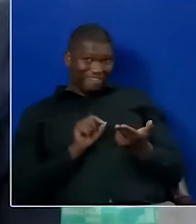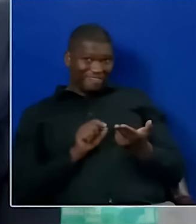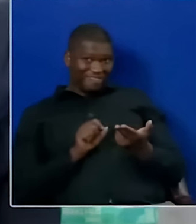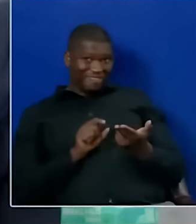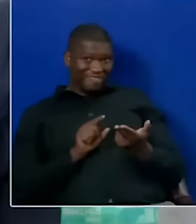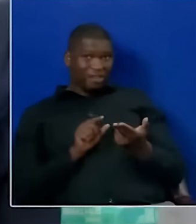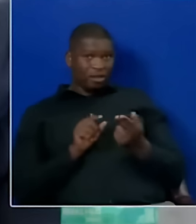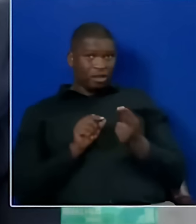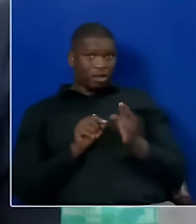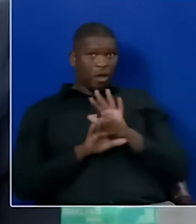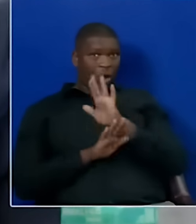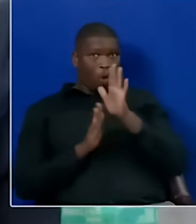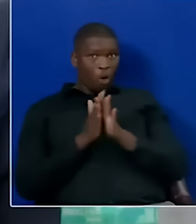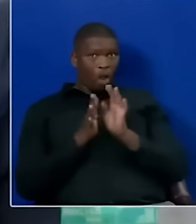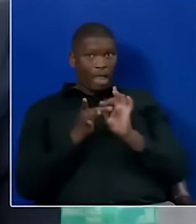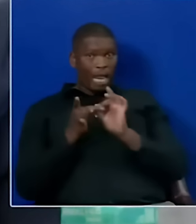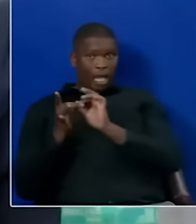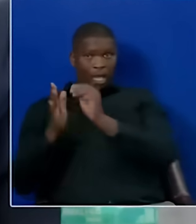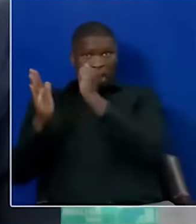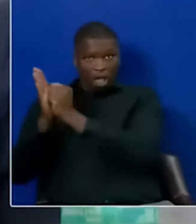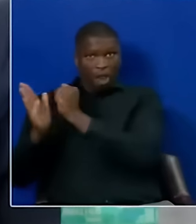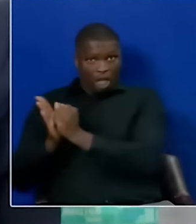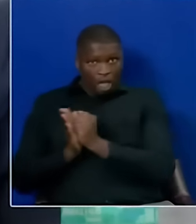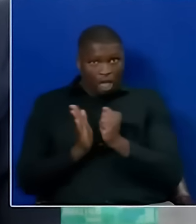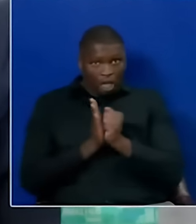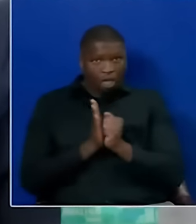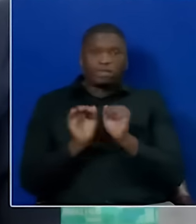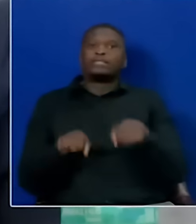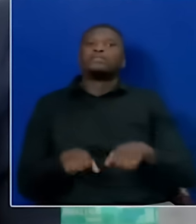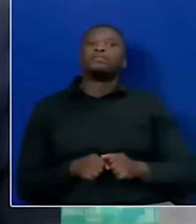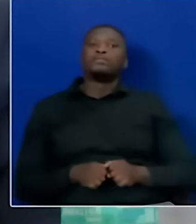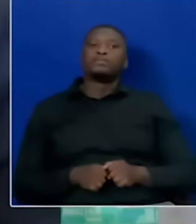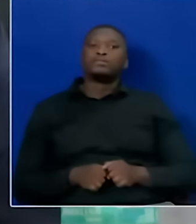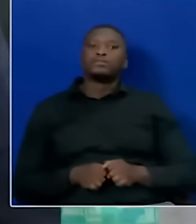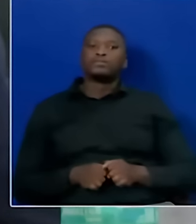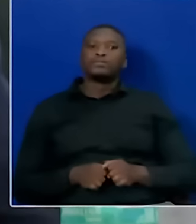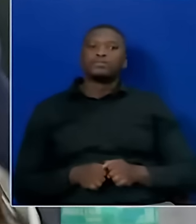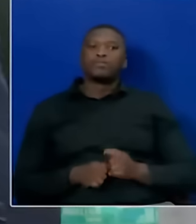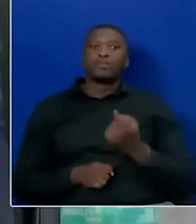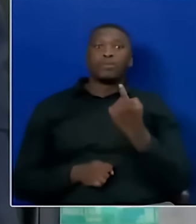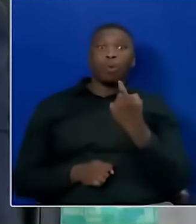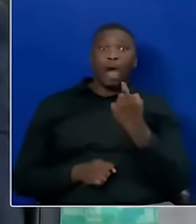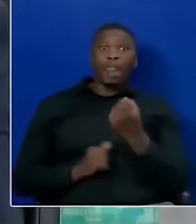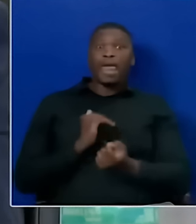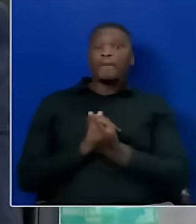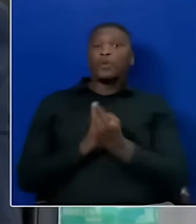cases. That is correct, Commissioner. And one has 2 counts of murder.